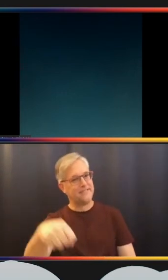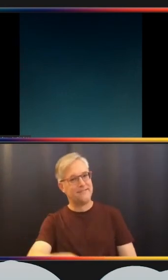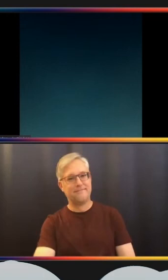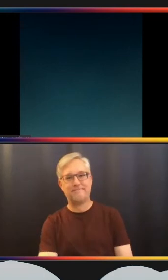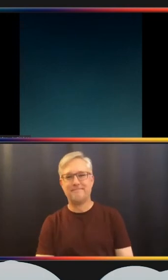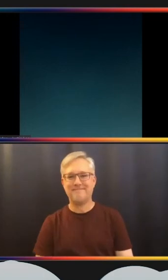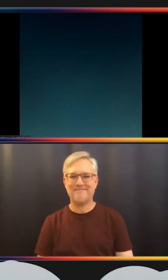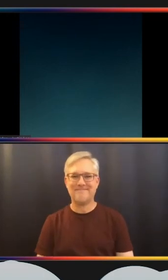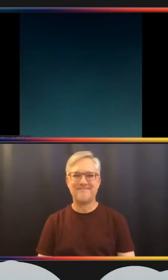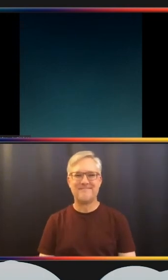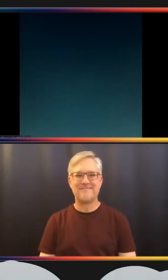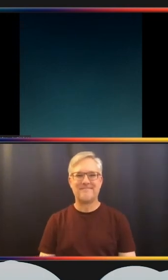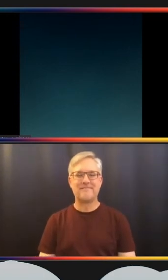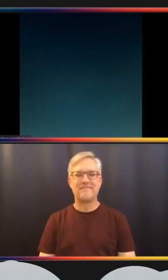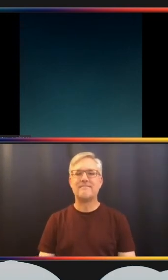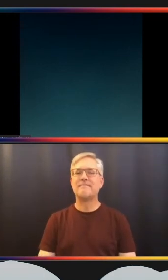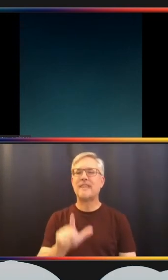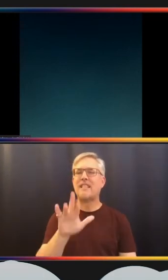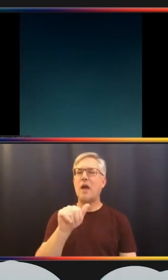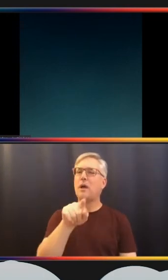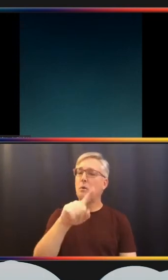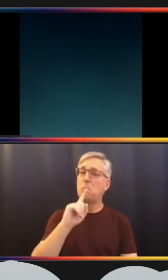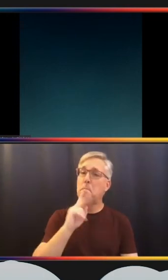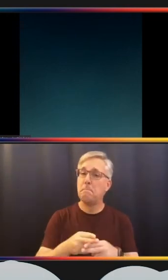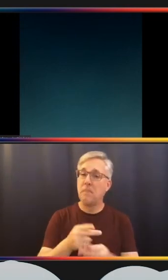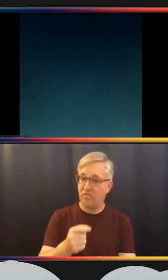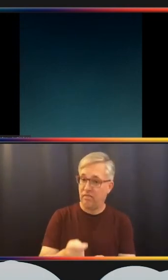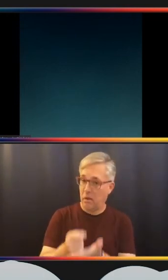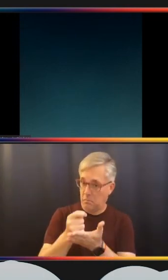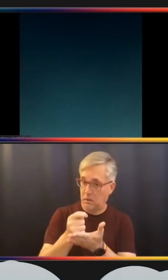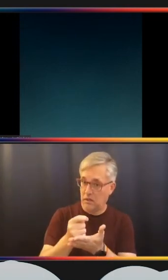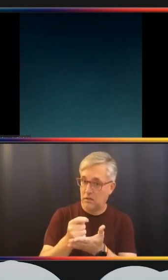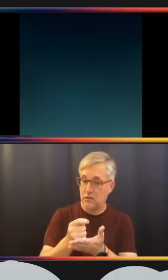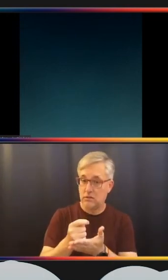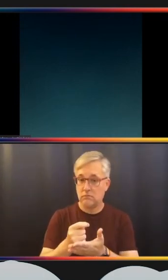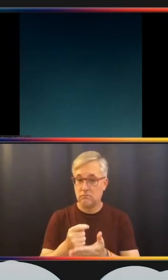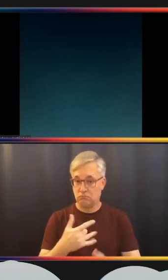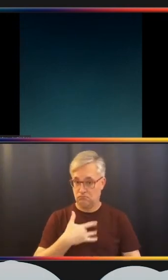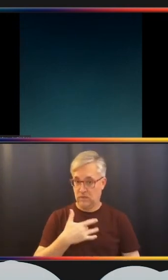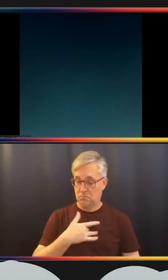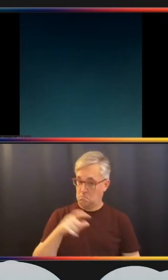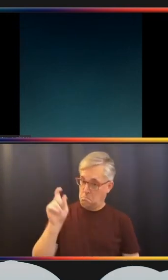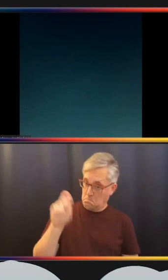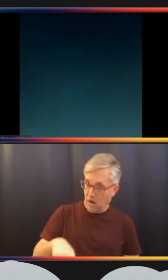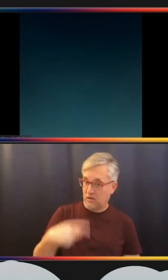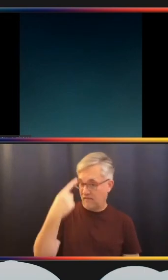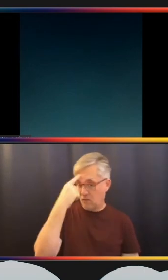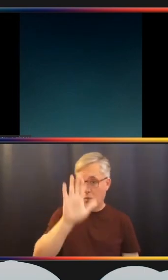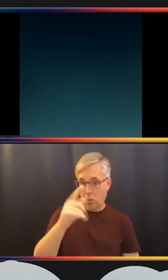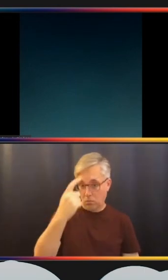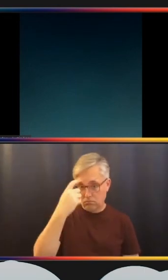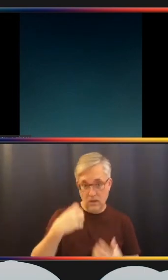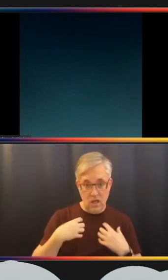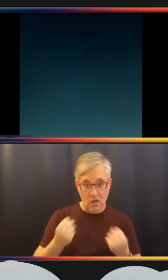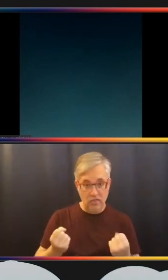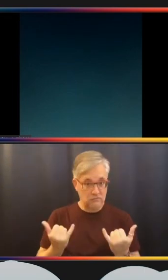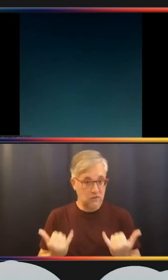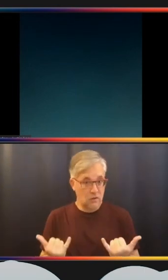Everything. And you mentioned therapy. Is that something that, you know, you find essential for your mental health now?